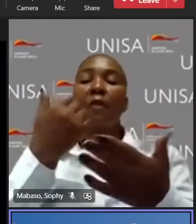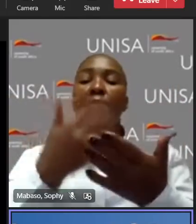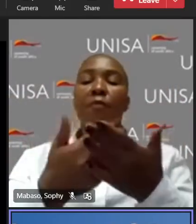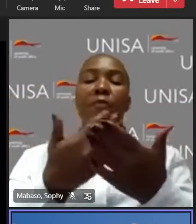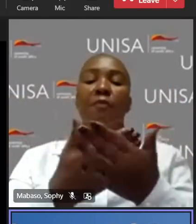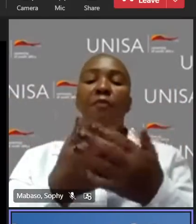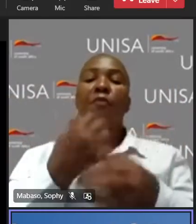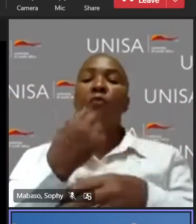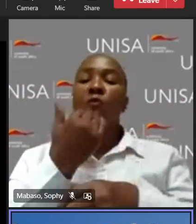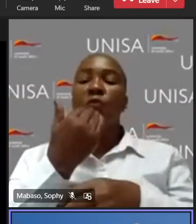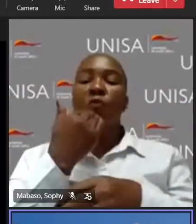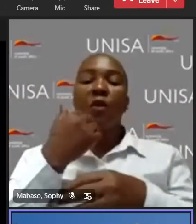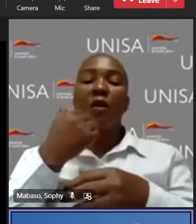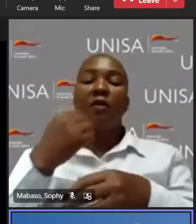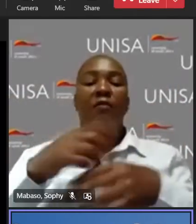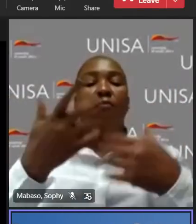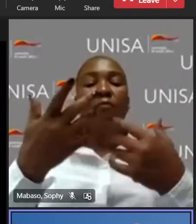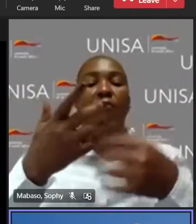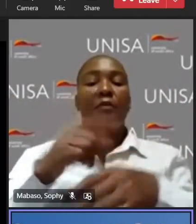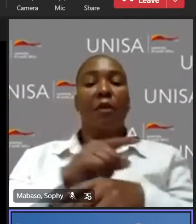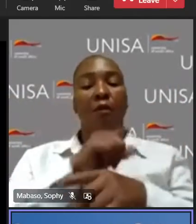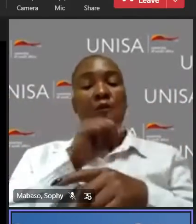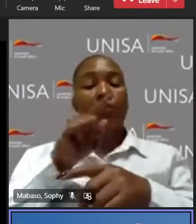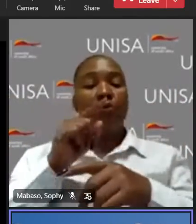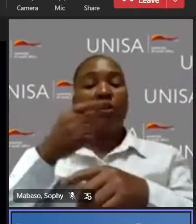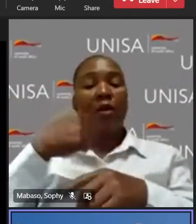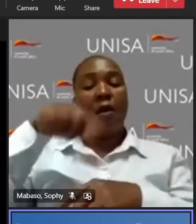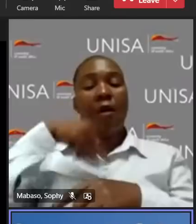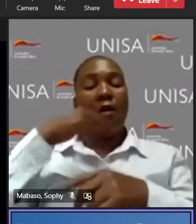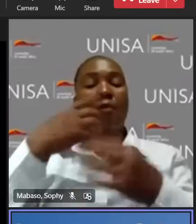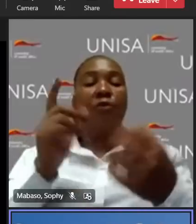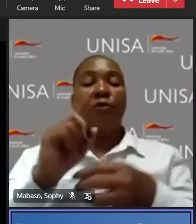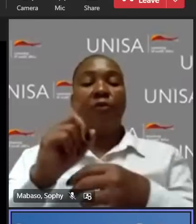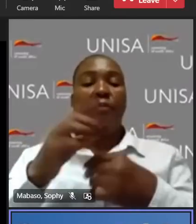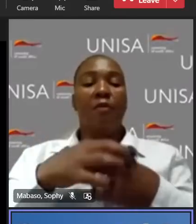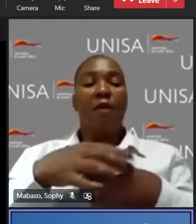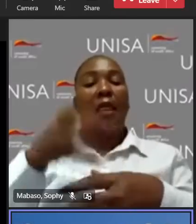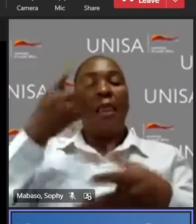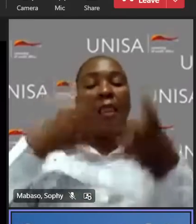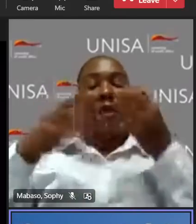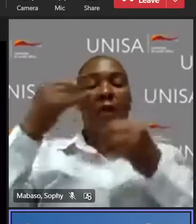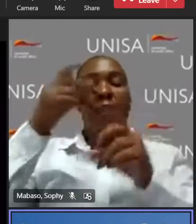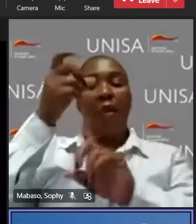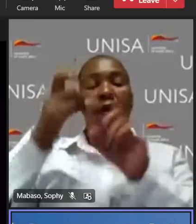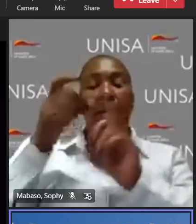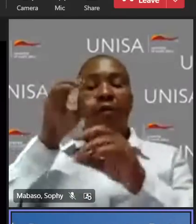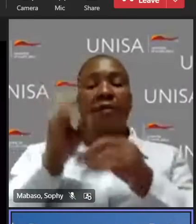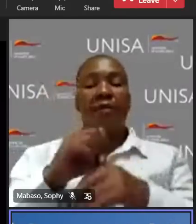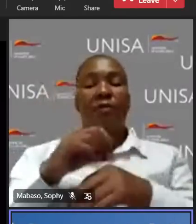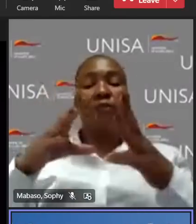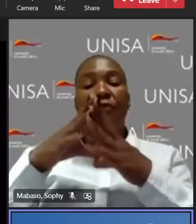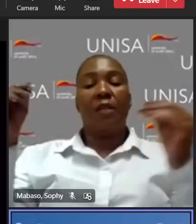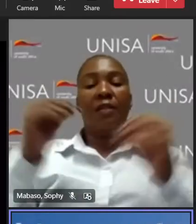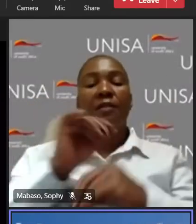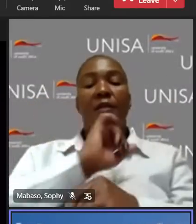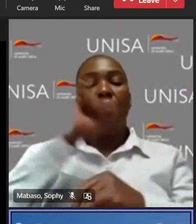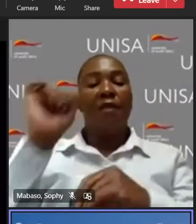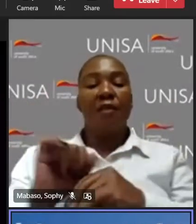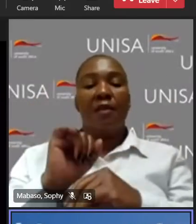the bursary, those are our learners who have just completed